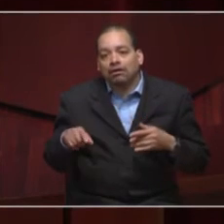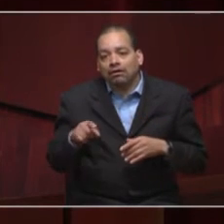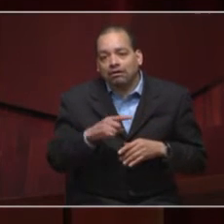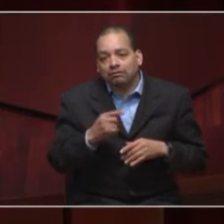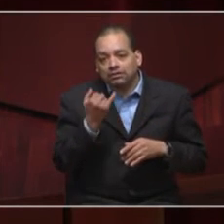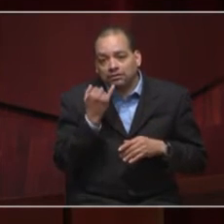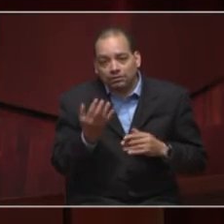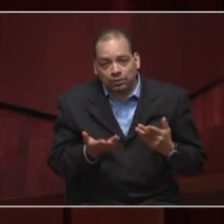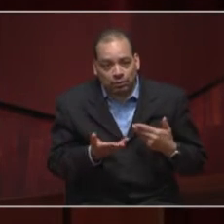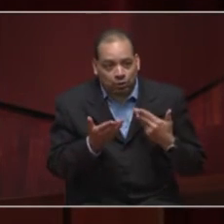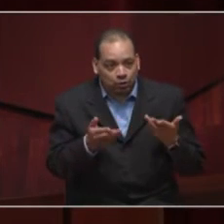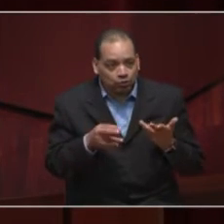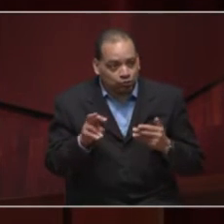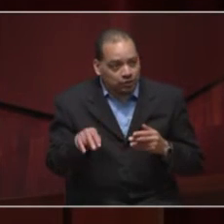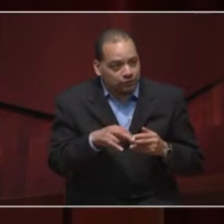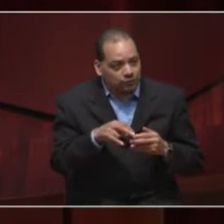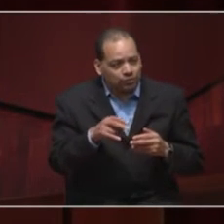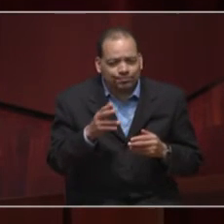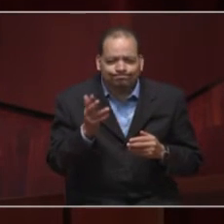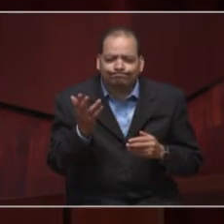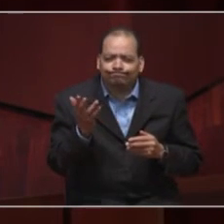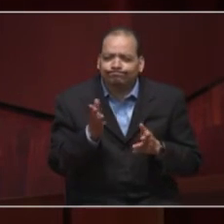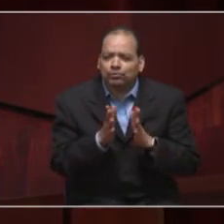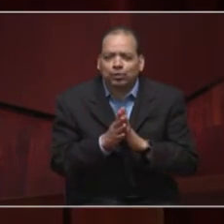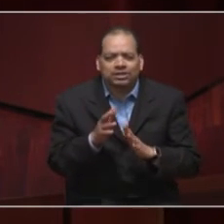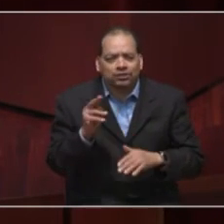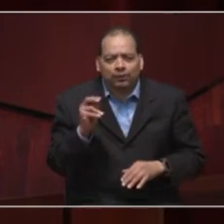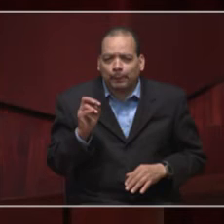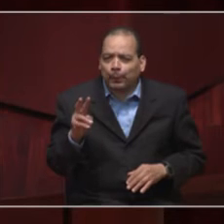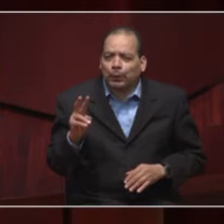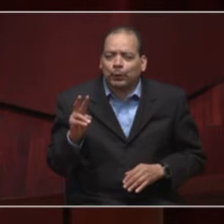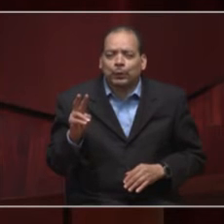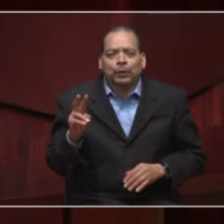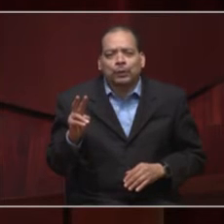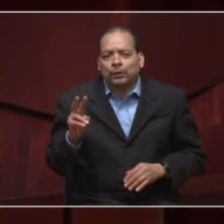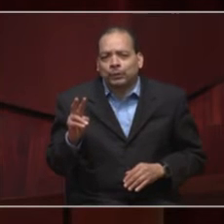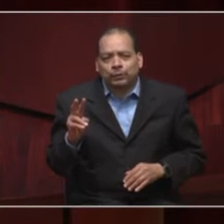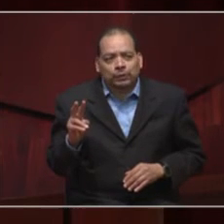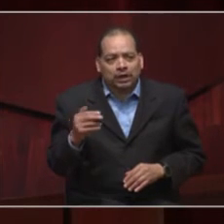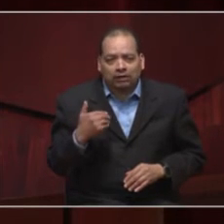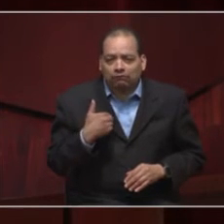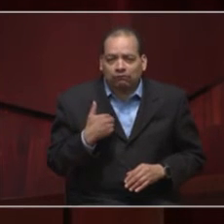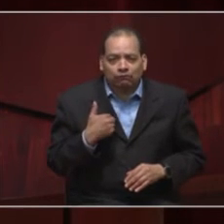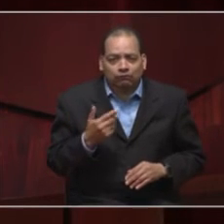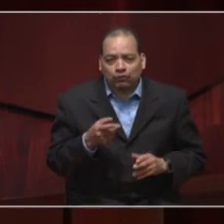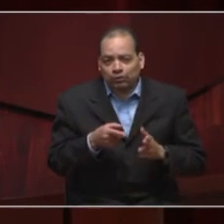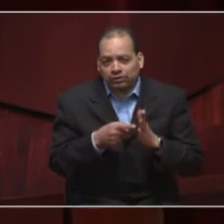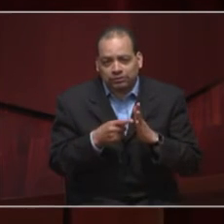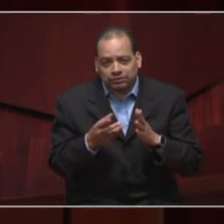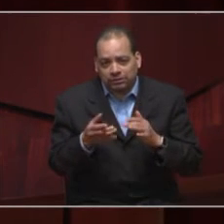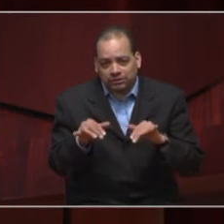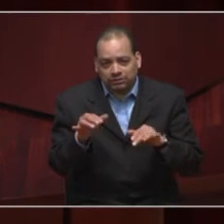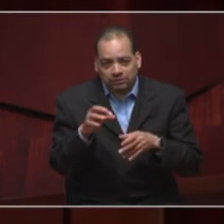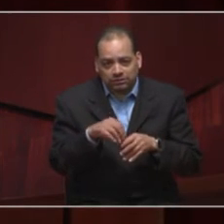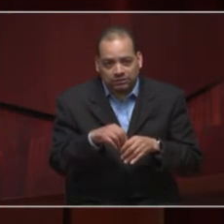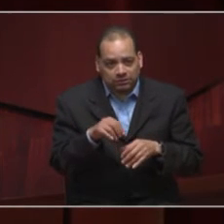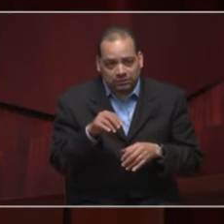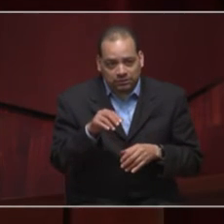for in November, you get a request for those records that are still in the FRCs at that point. In